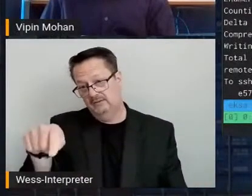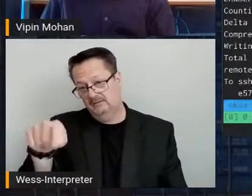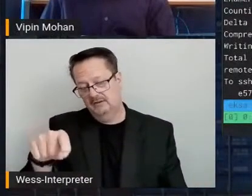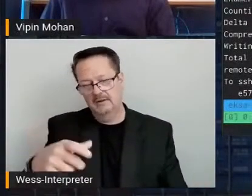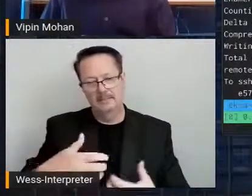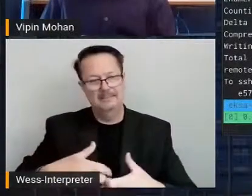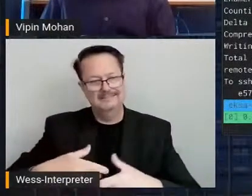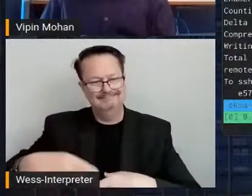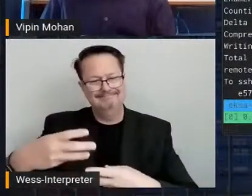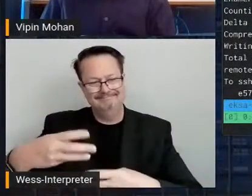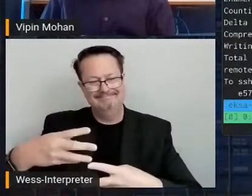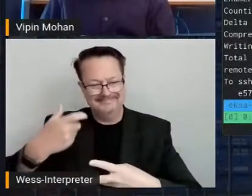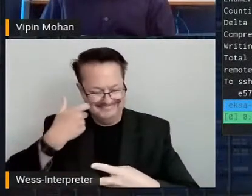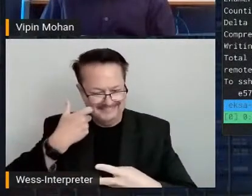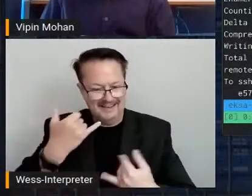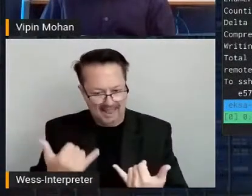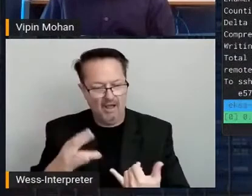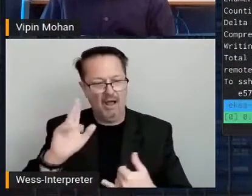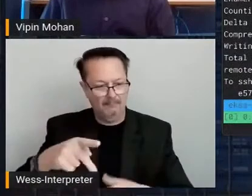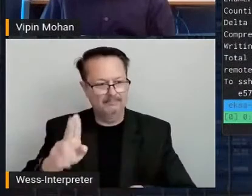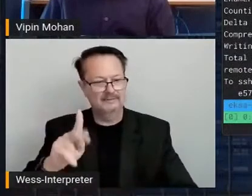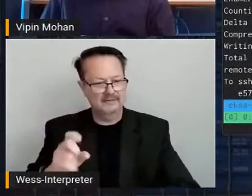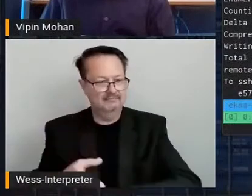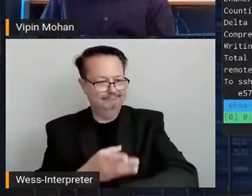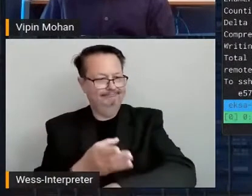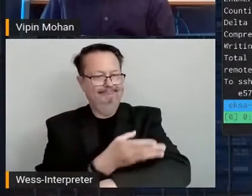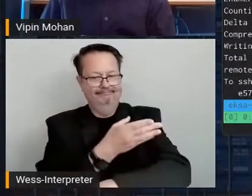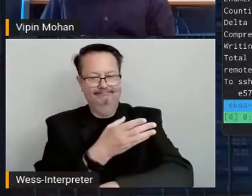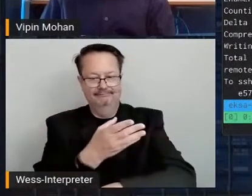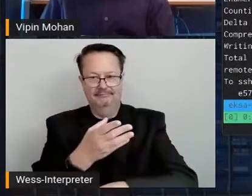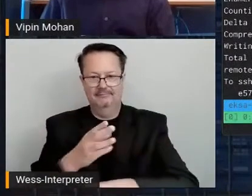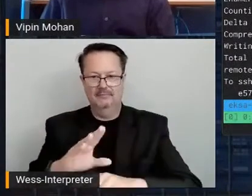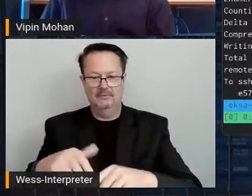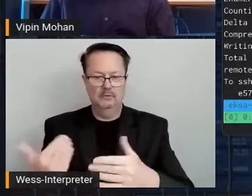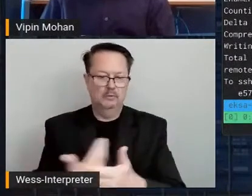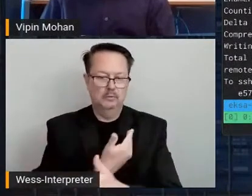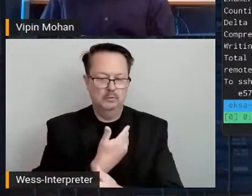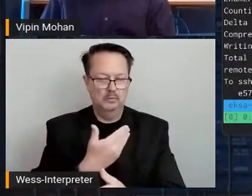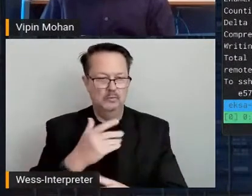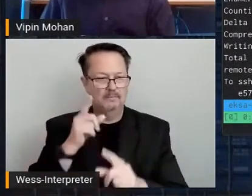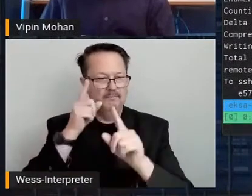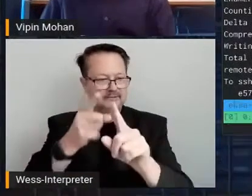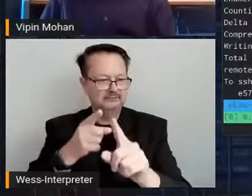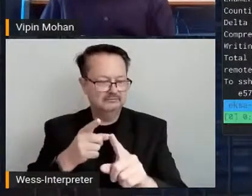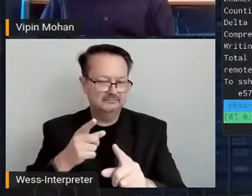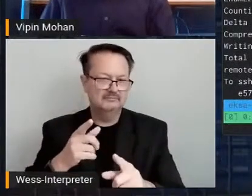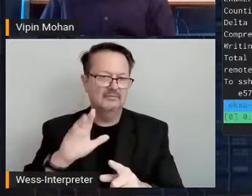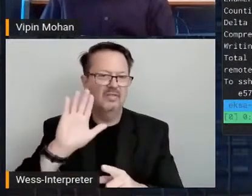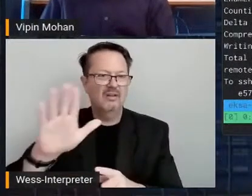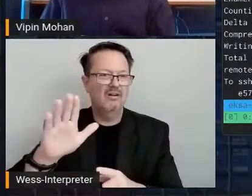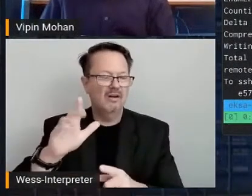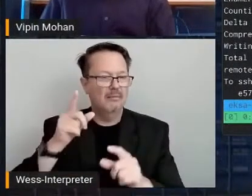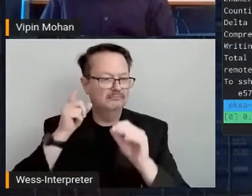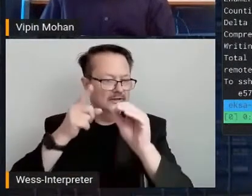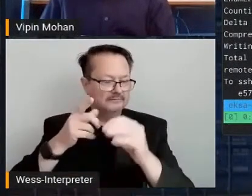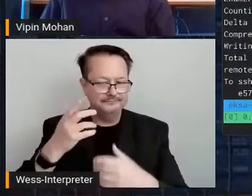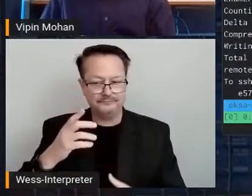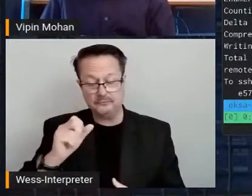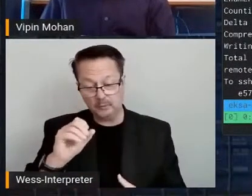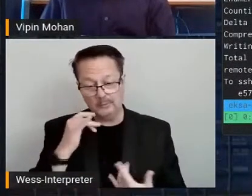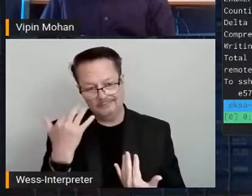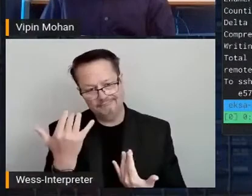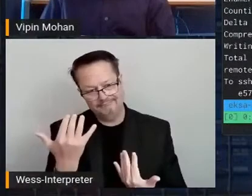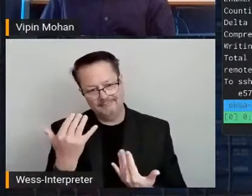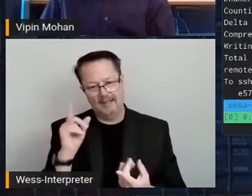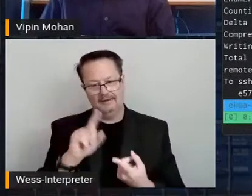machine object just got updated to provisioning. It created a new machine object, which is in provisioning state. So it's going to wait for the controllers